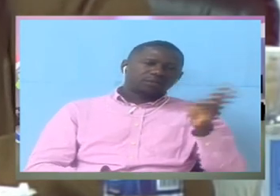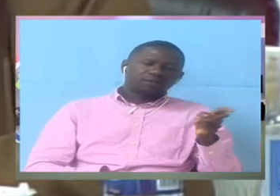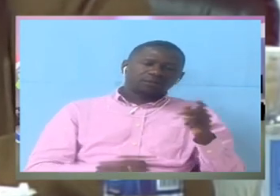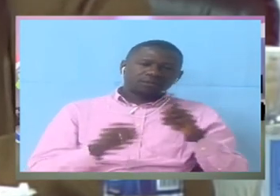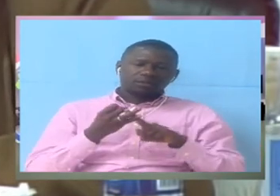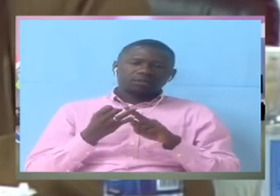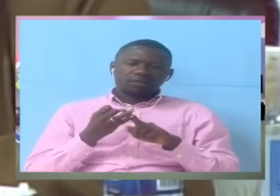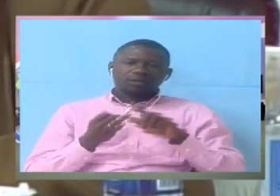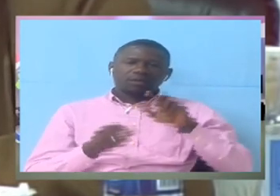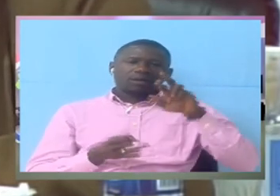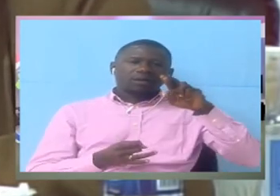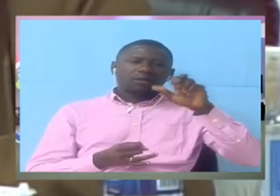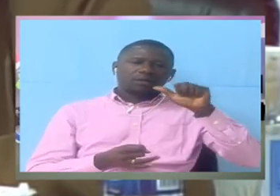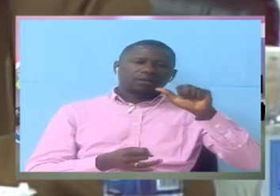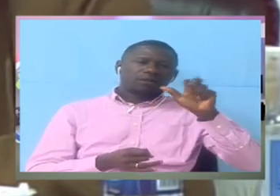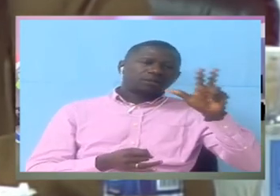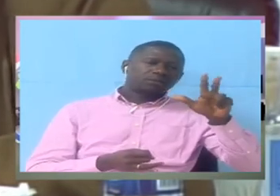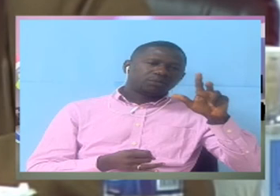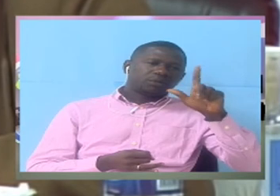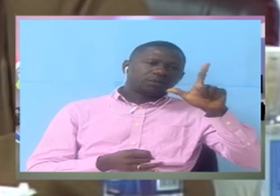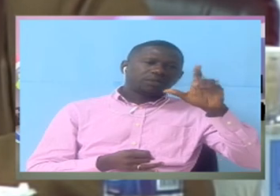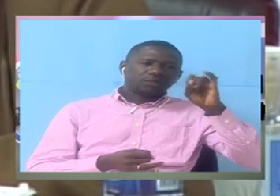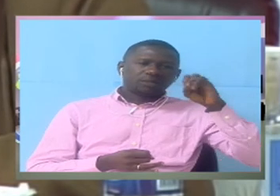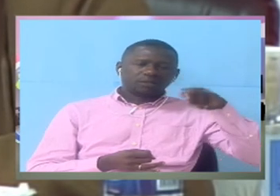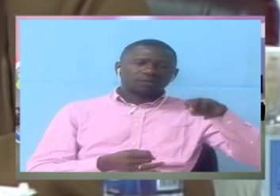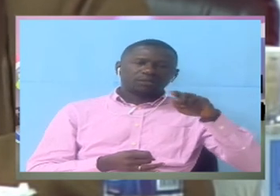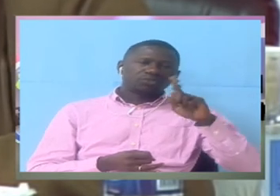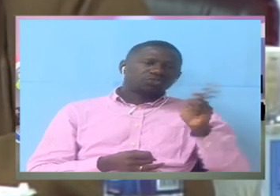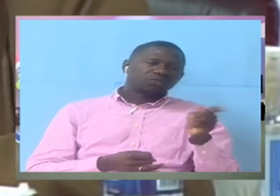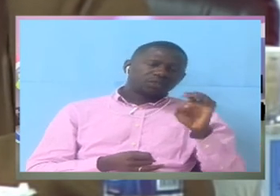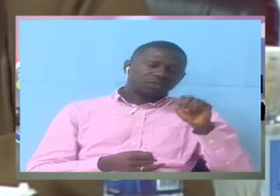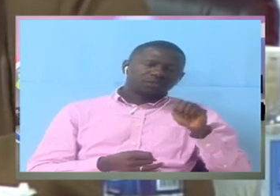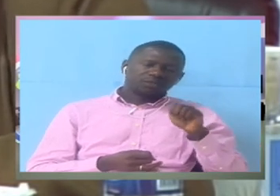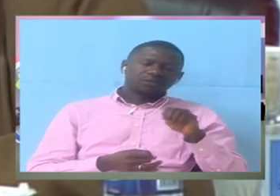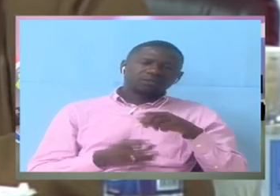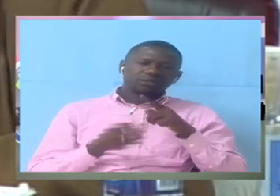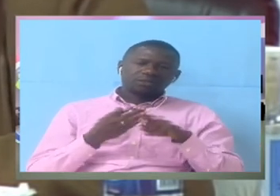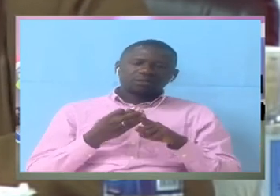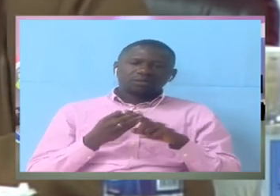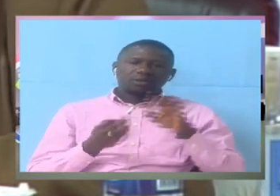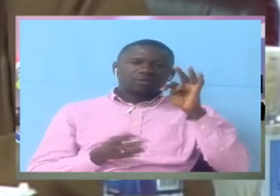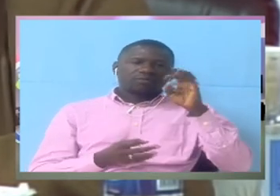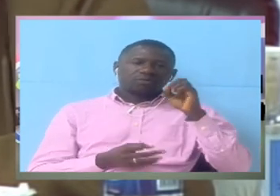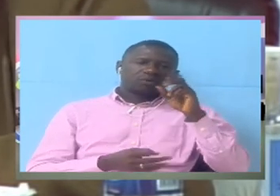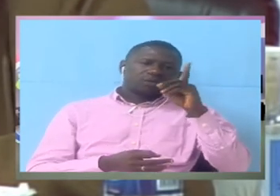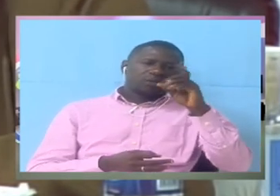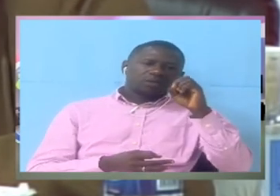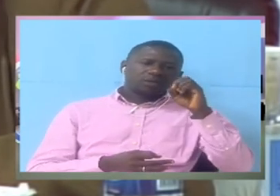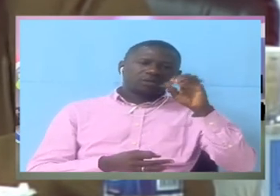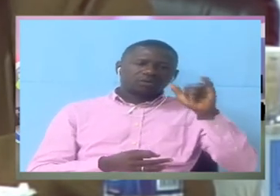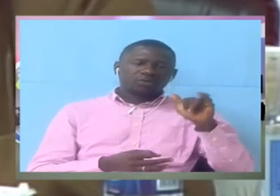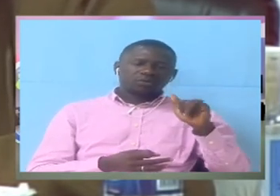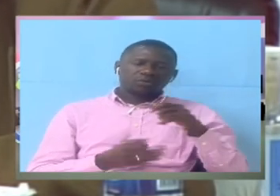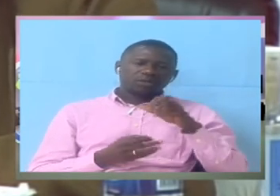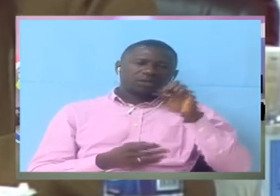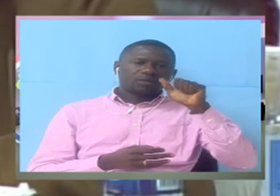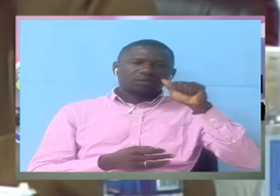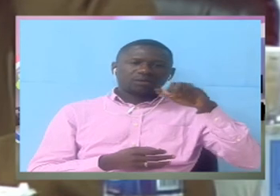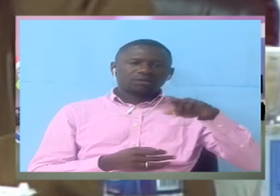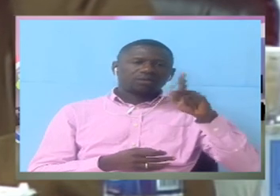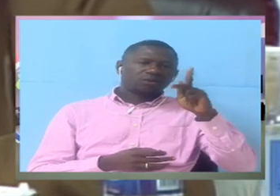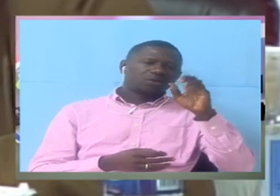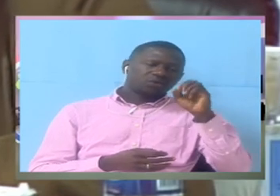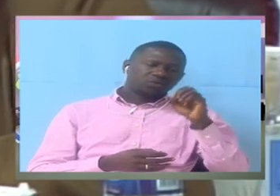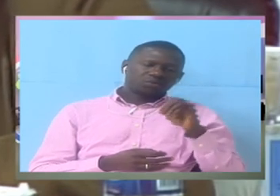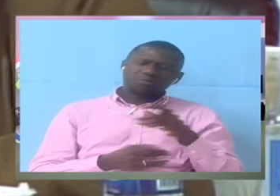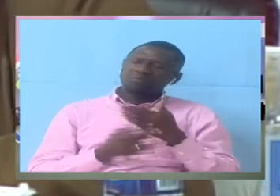Taylor, you name it, for the Sanko, lot of problems in the region. Mune ya sabu altol da tanar